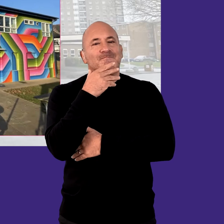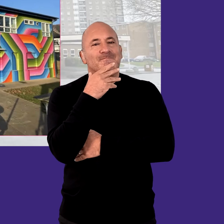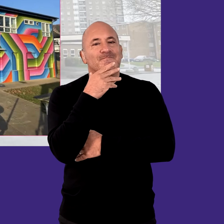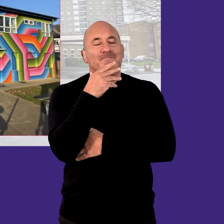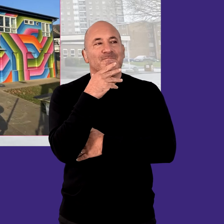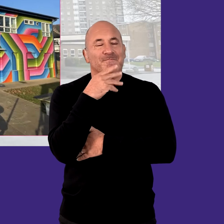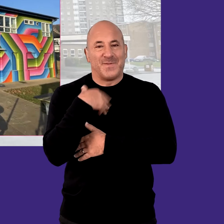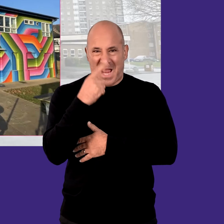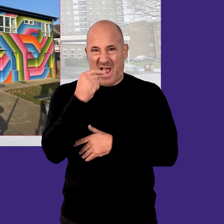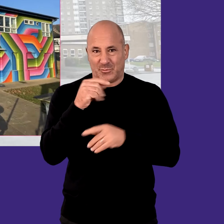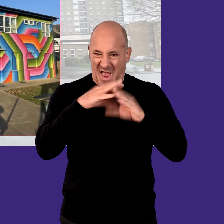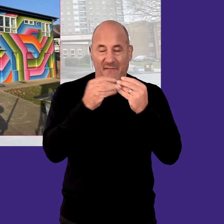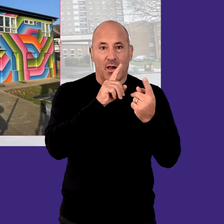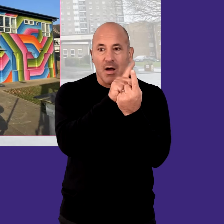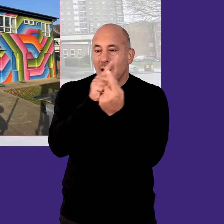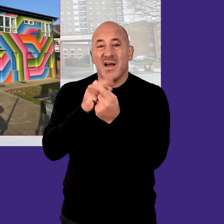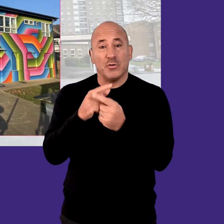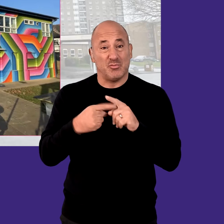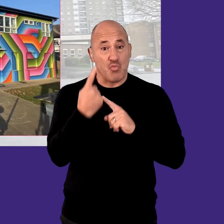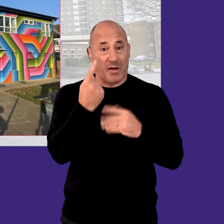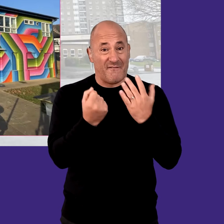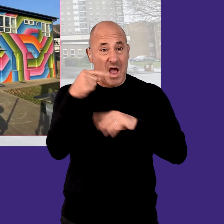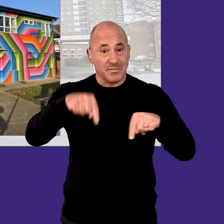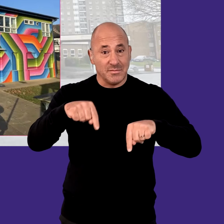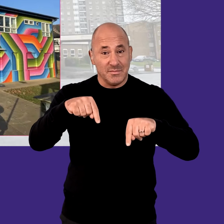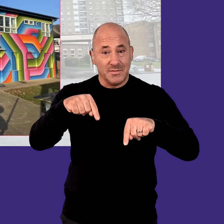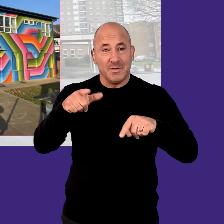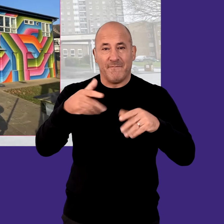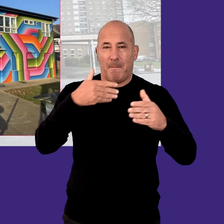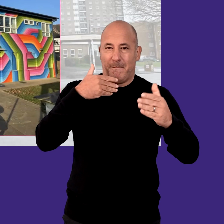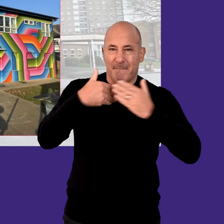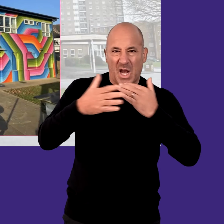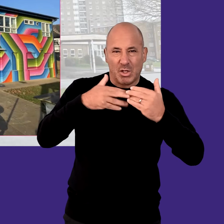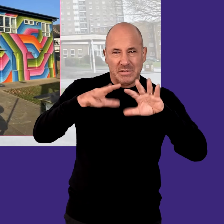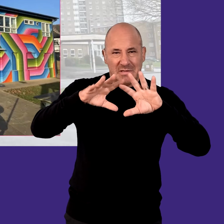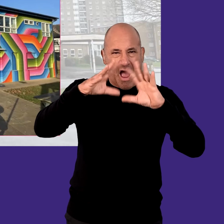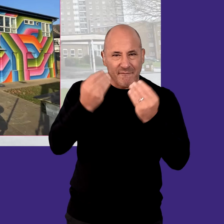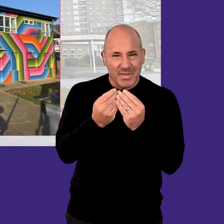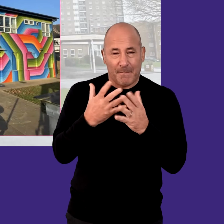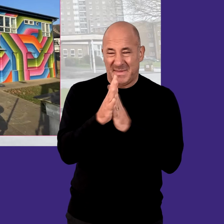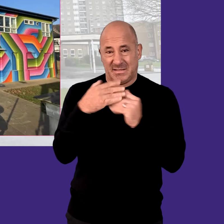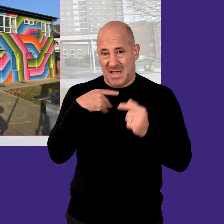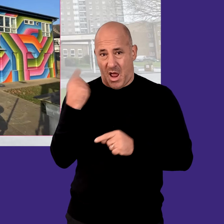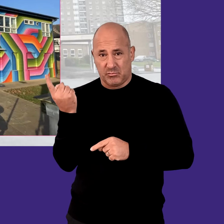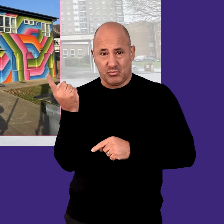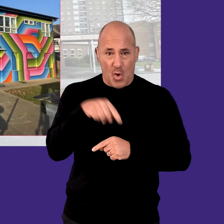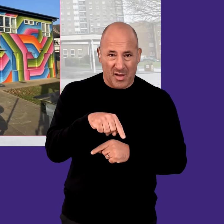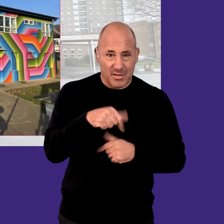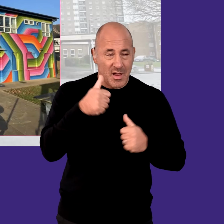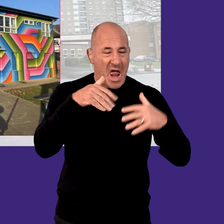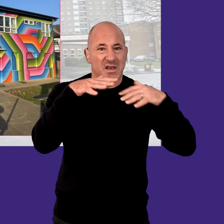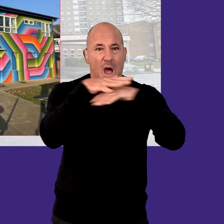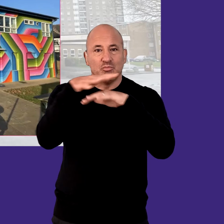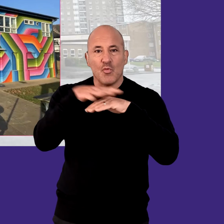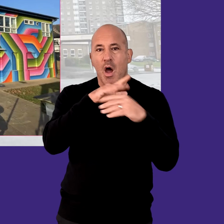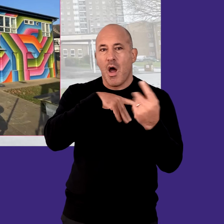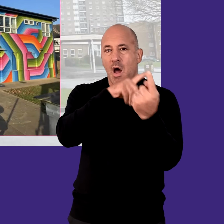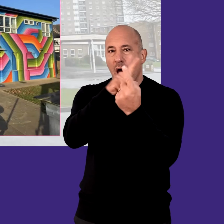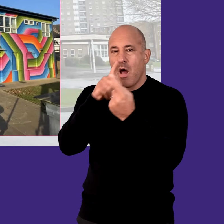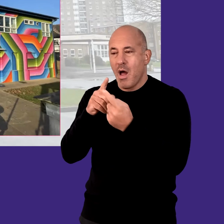and give us more capacity to be able to do that in that one event. And they've sort of managed the whole lot, so we can just